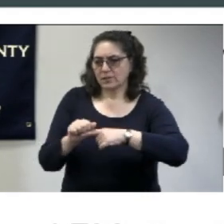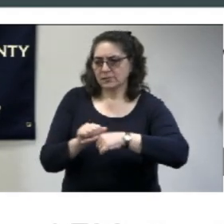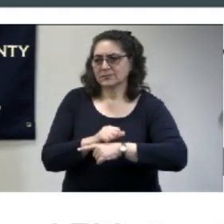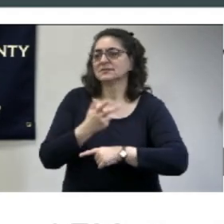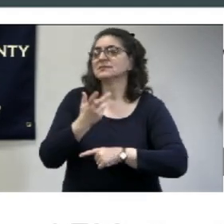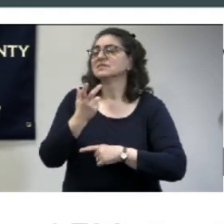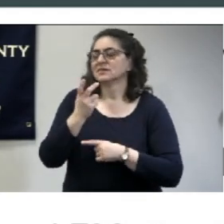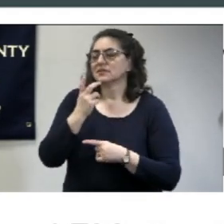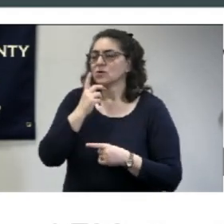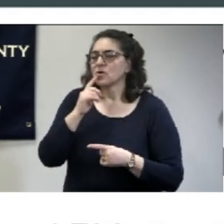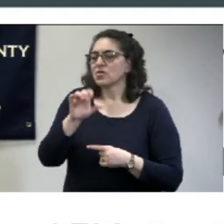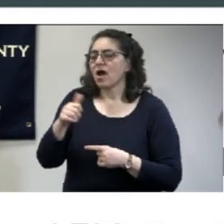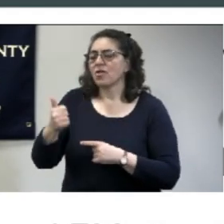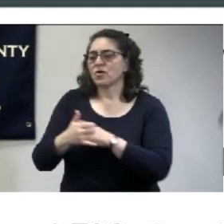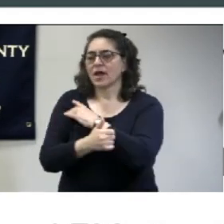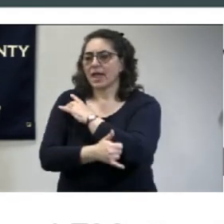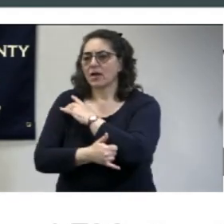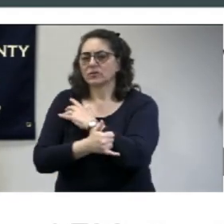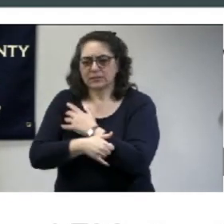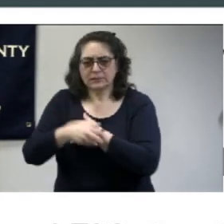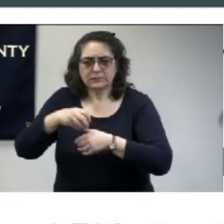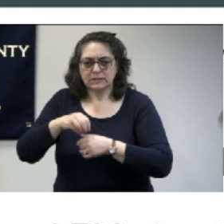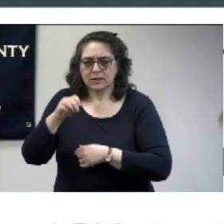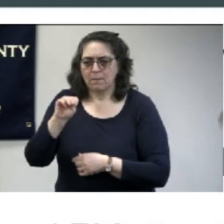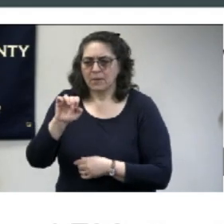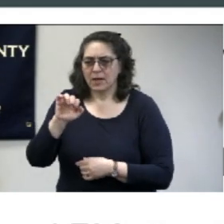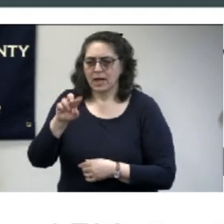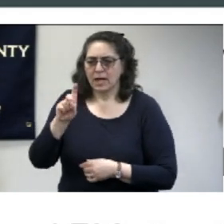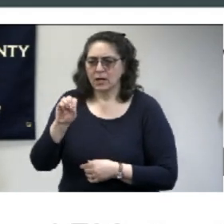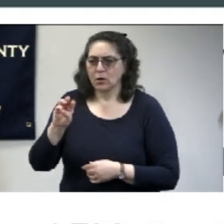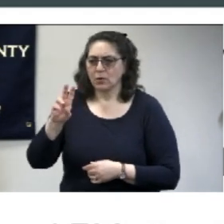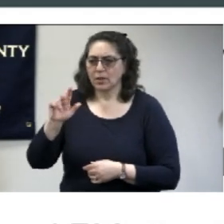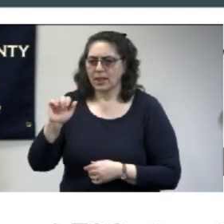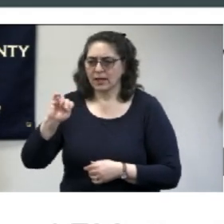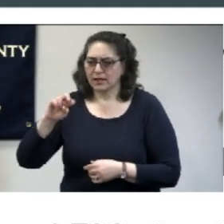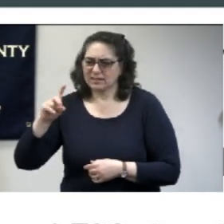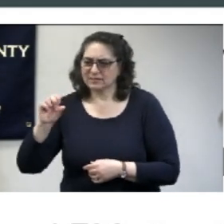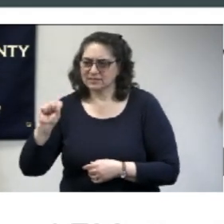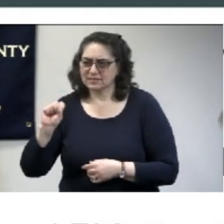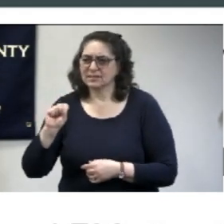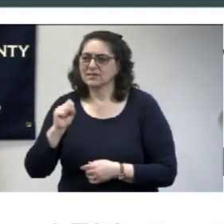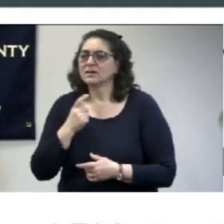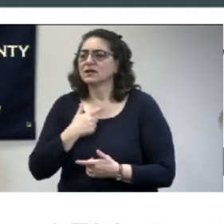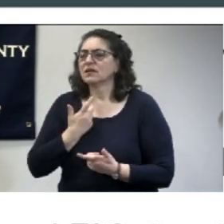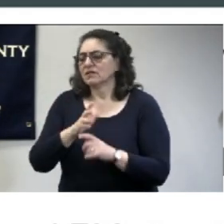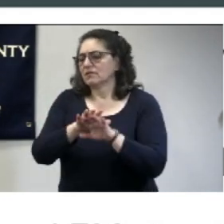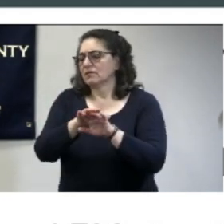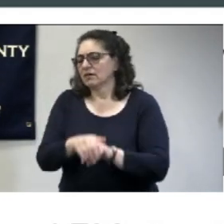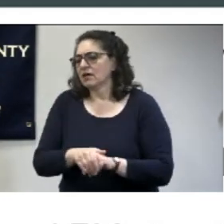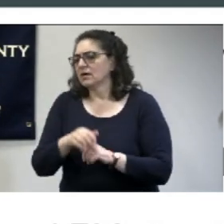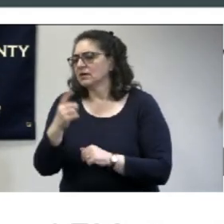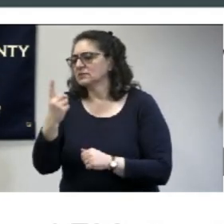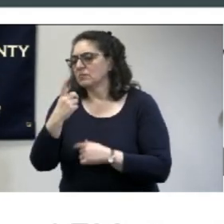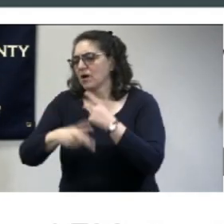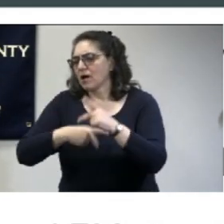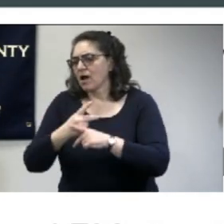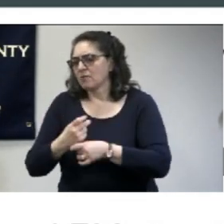region at the Meadowlands, where they were simulating some sort of bomb threat in the old